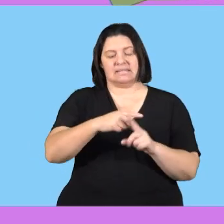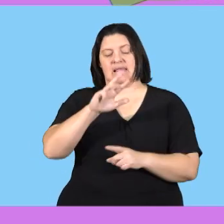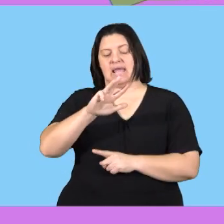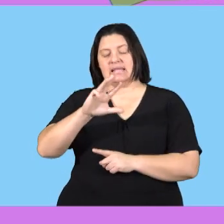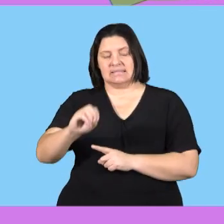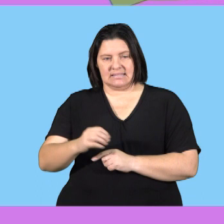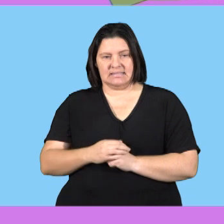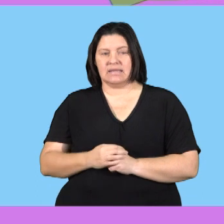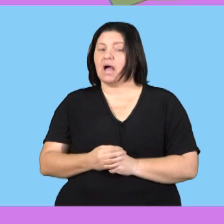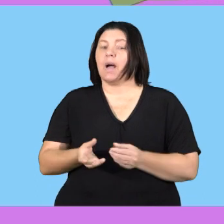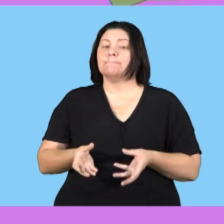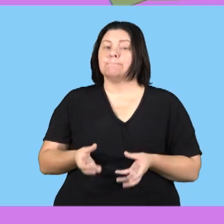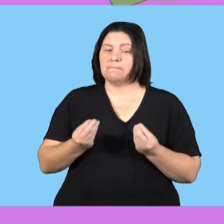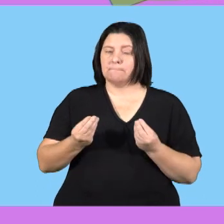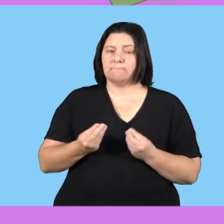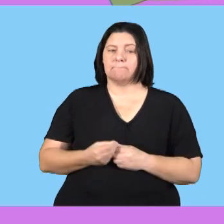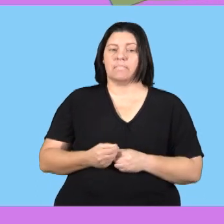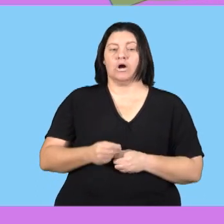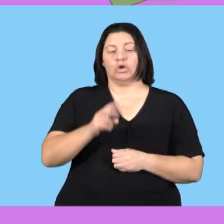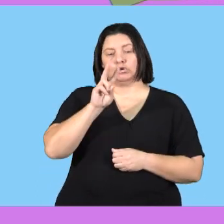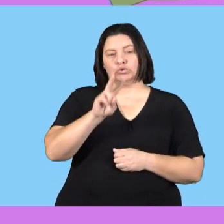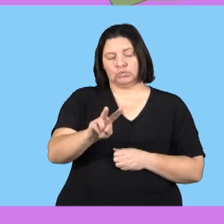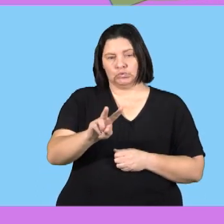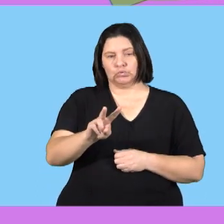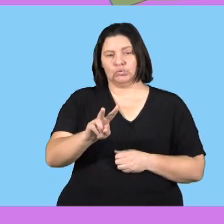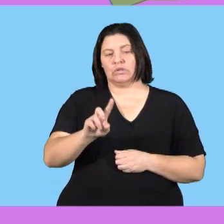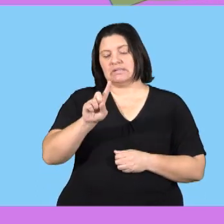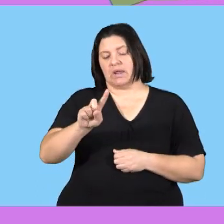120 plus my 90. So that will give me an amount of